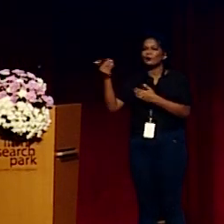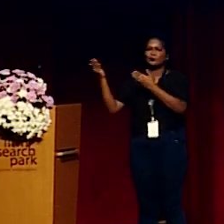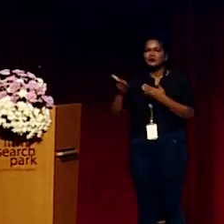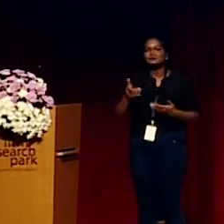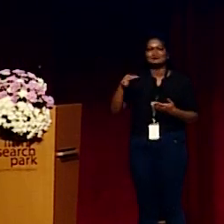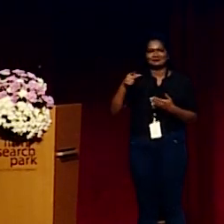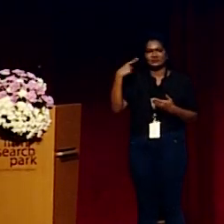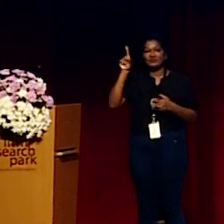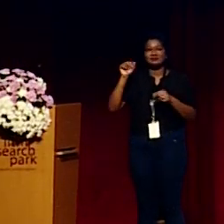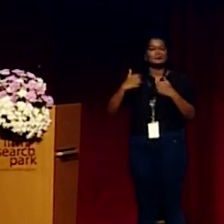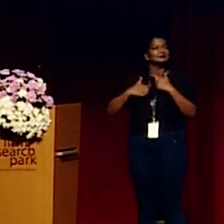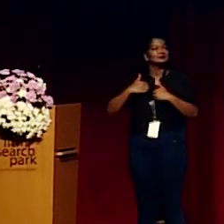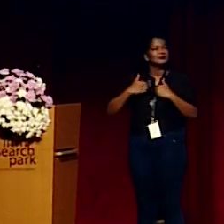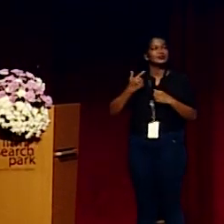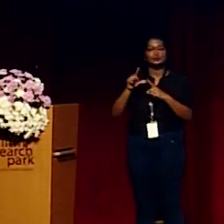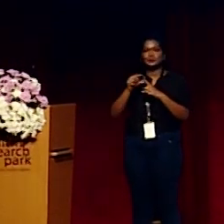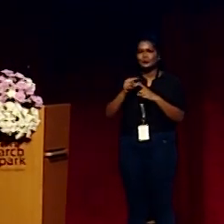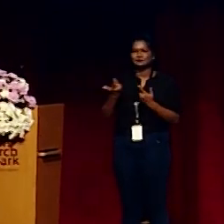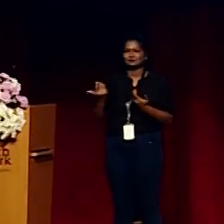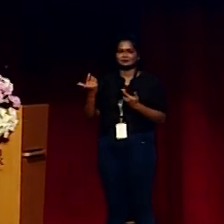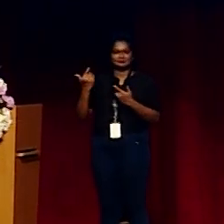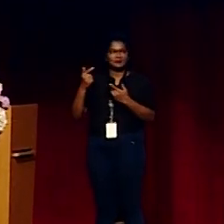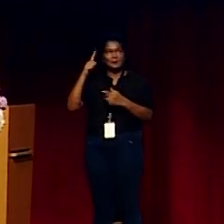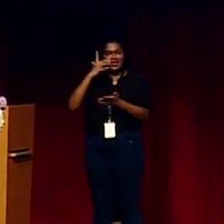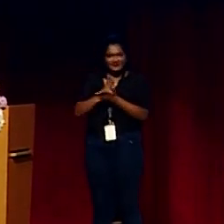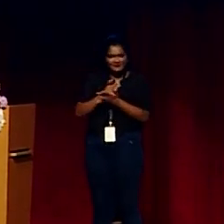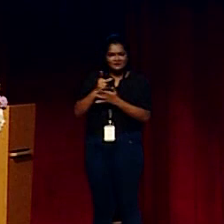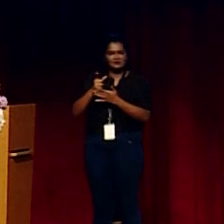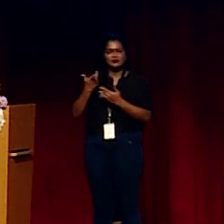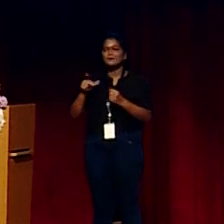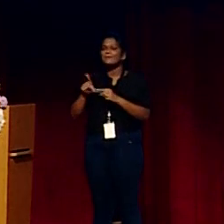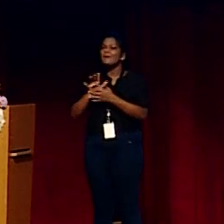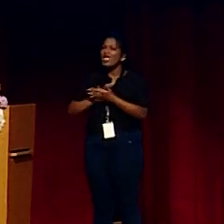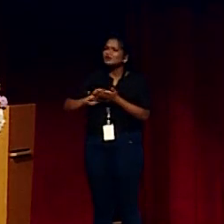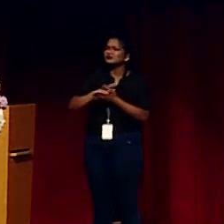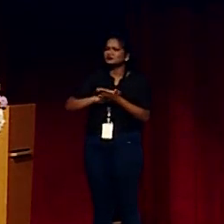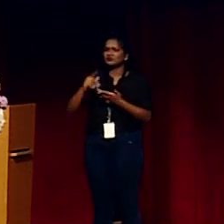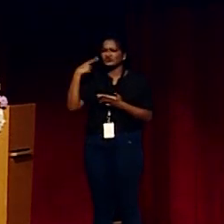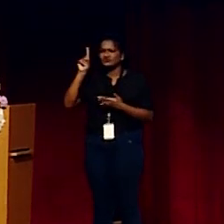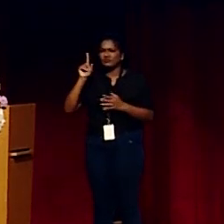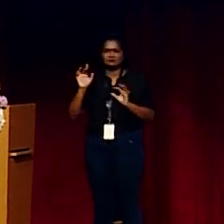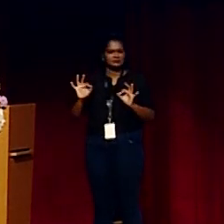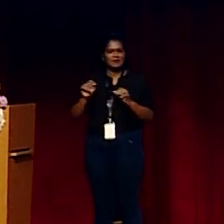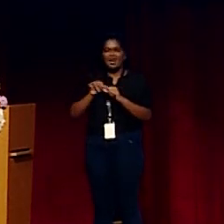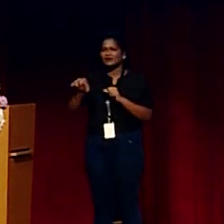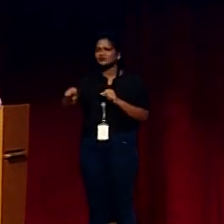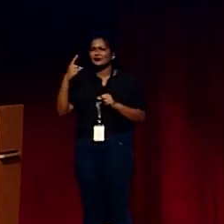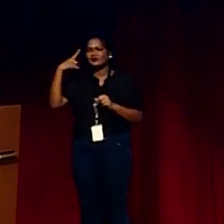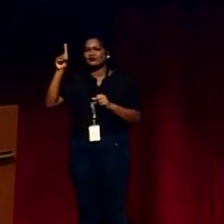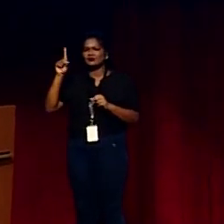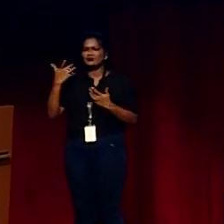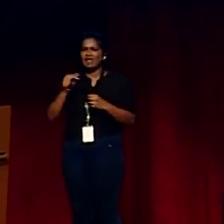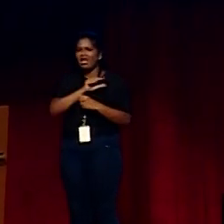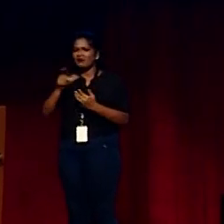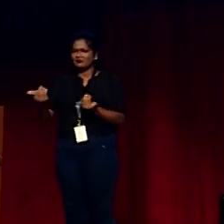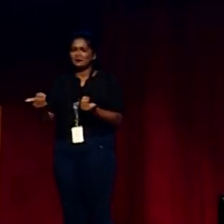is that to reiterate my belief, all the basic mechanisms for making STEM accessible on the web are already